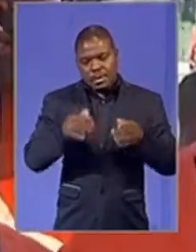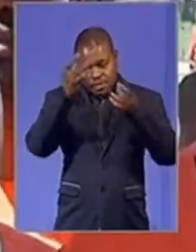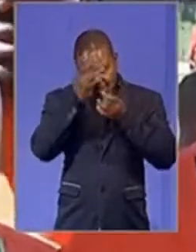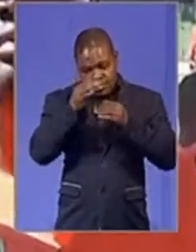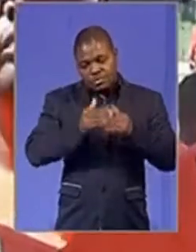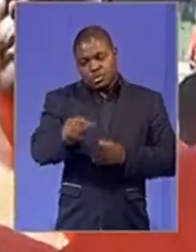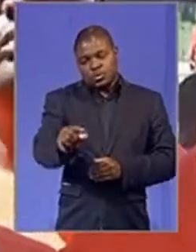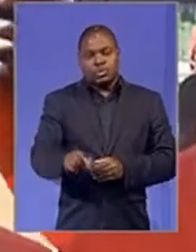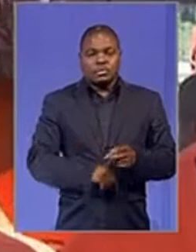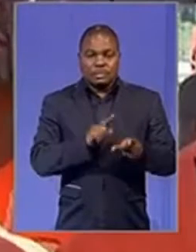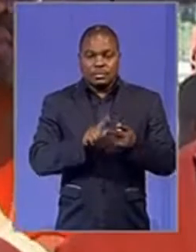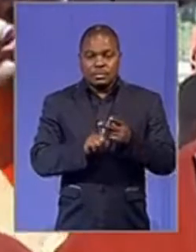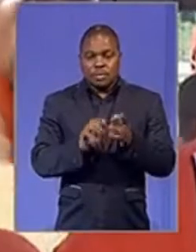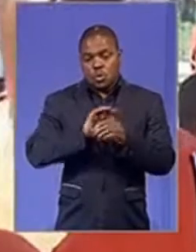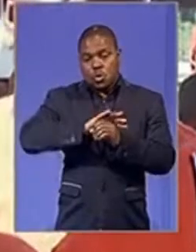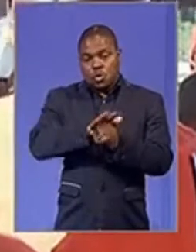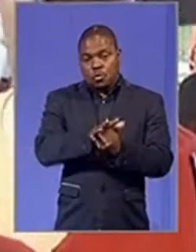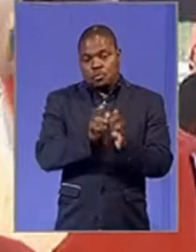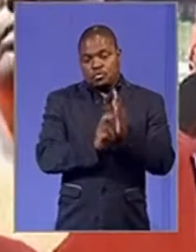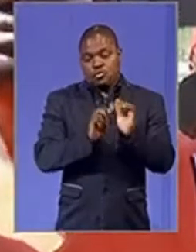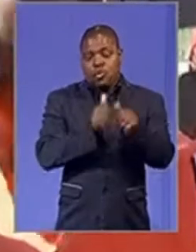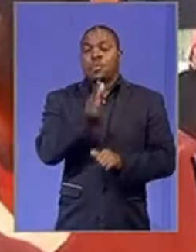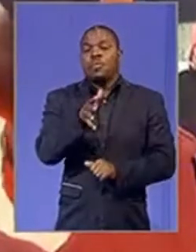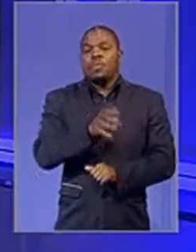di tla ikamahanya le melawana ya COVID-19.